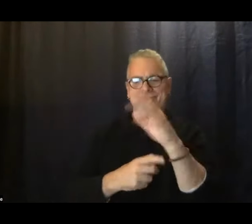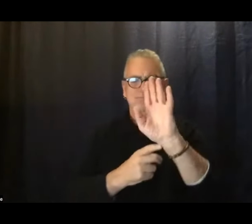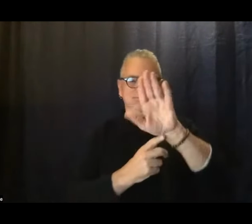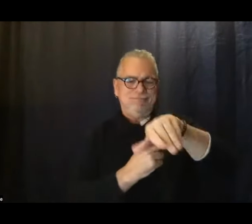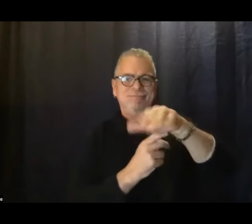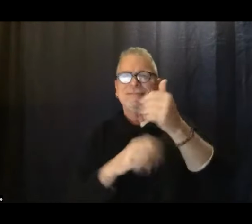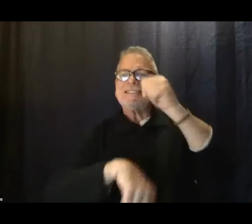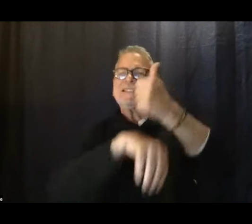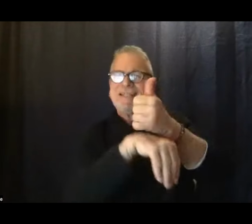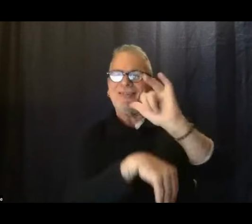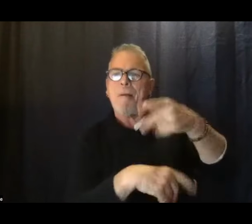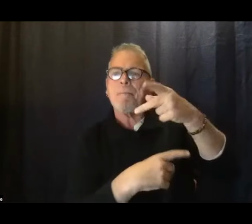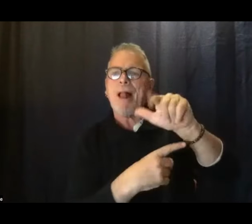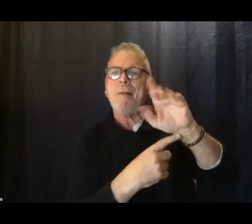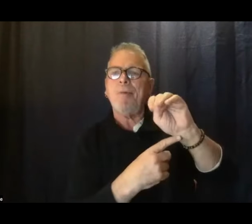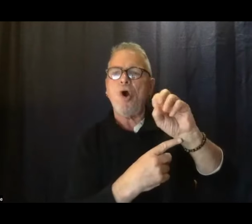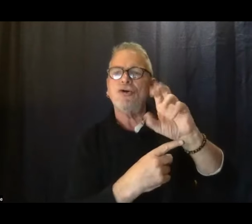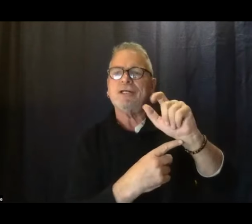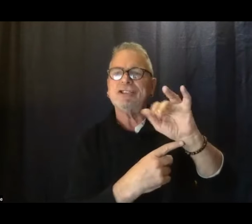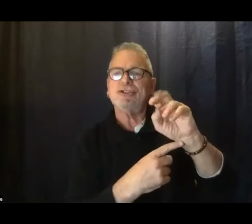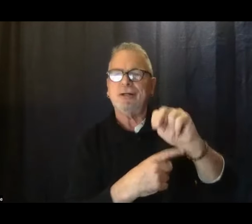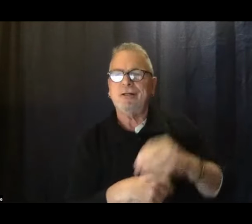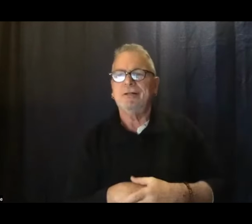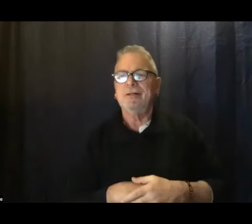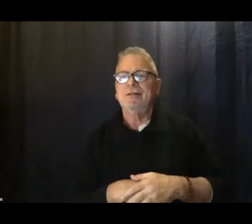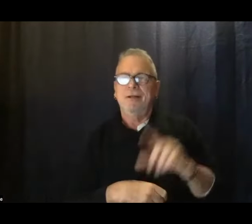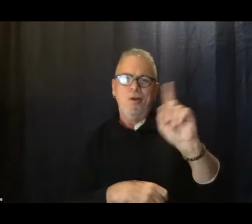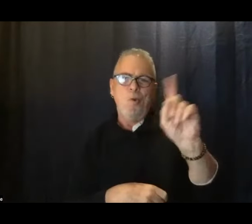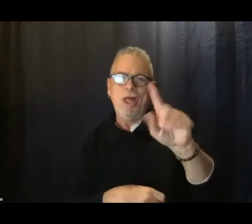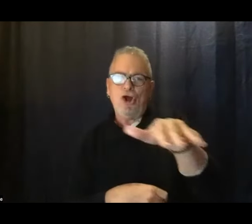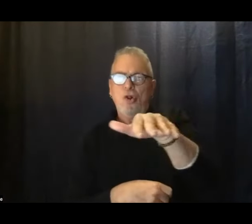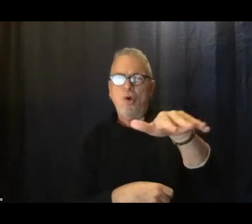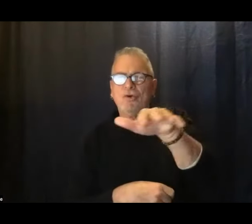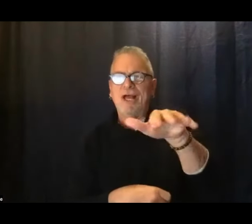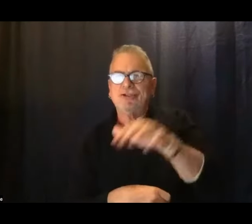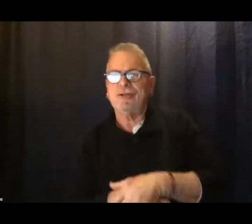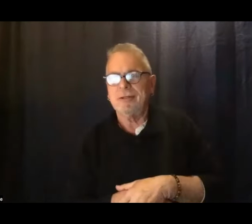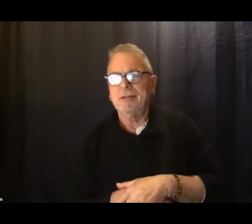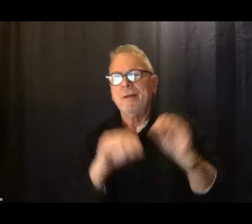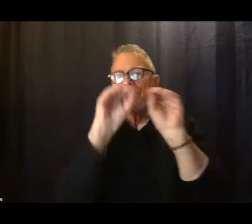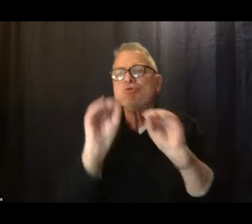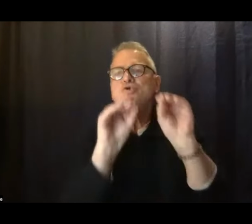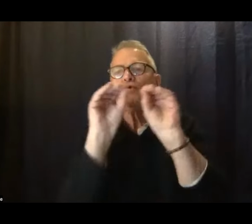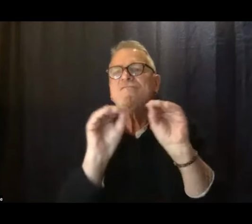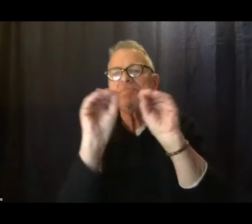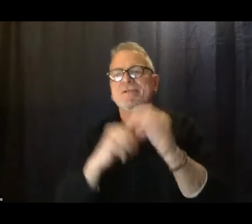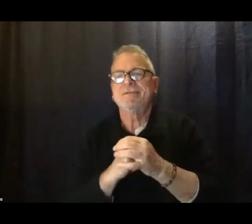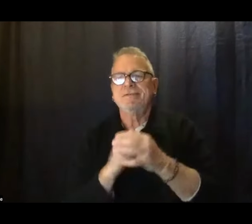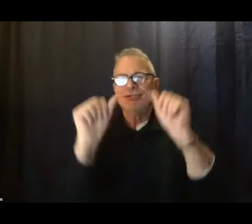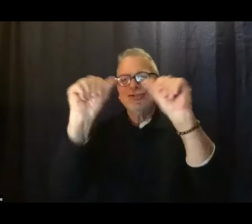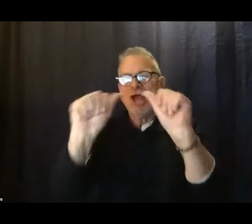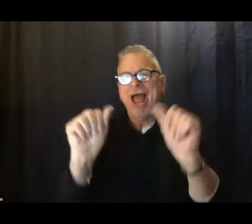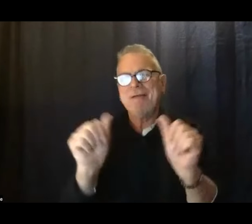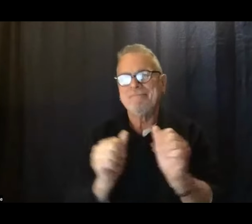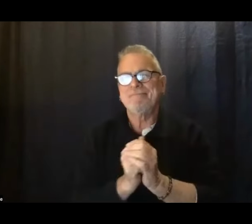up. What's the palm orientation, right? I looked at that. Where's the location,